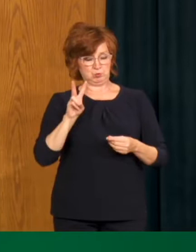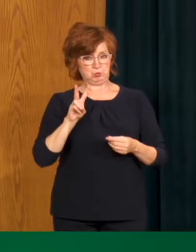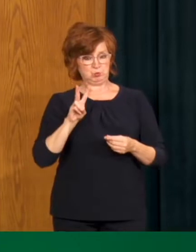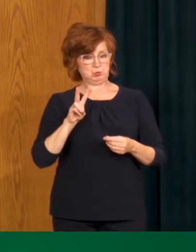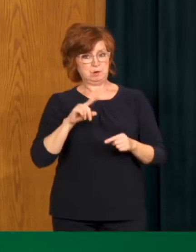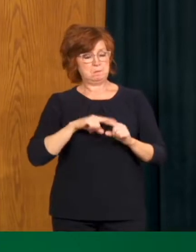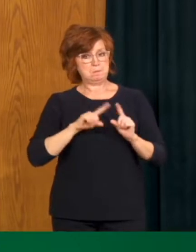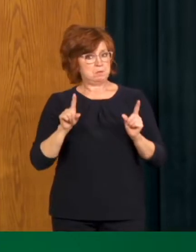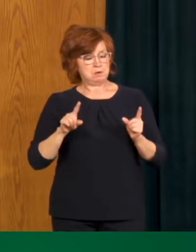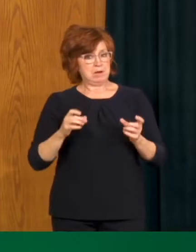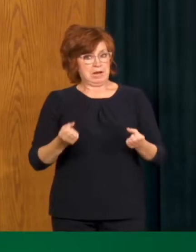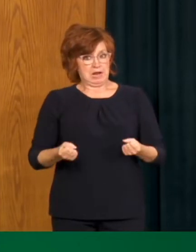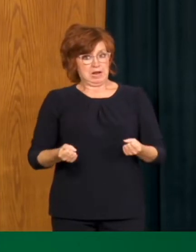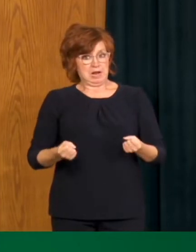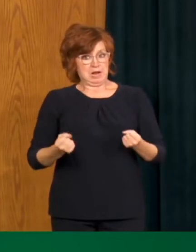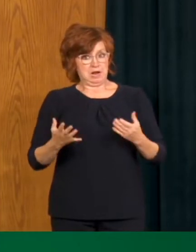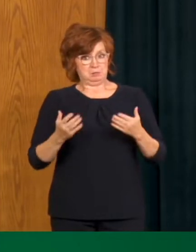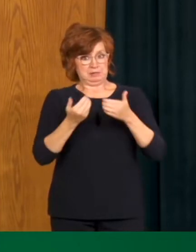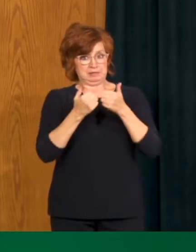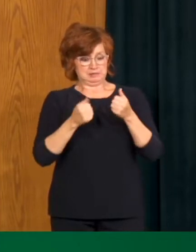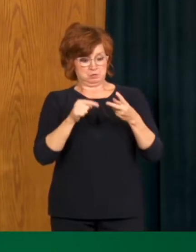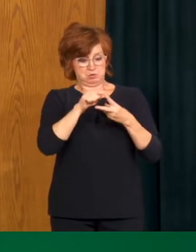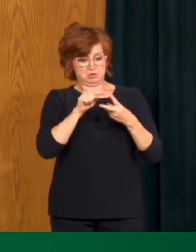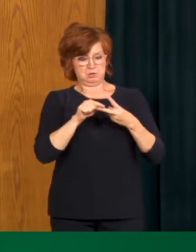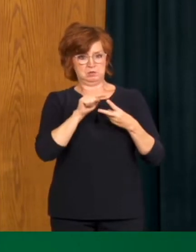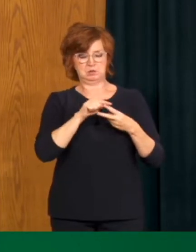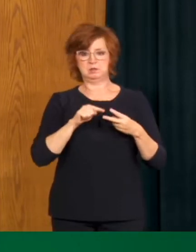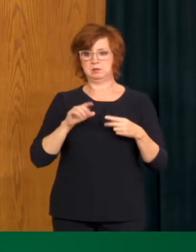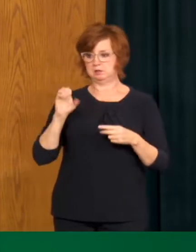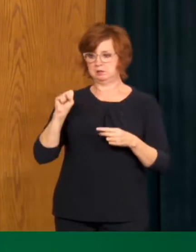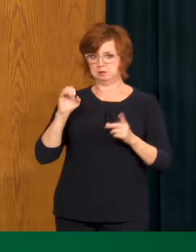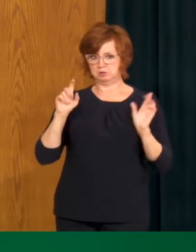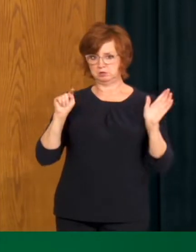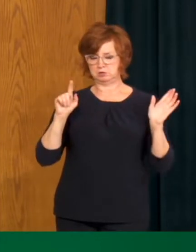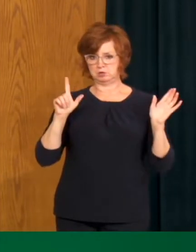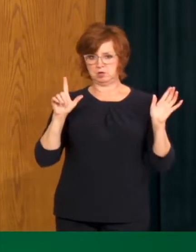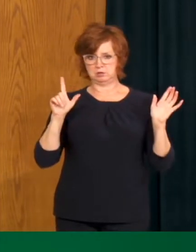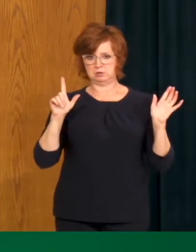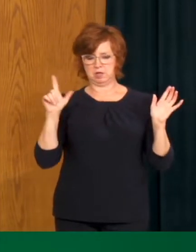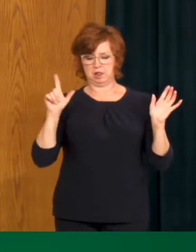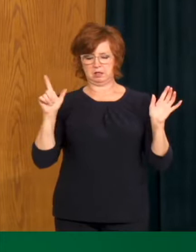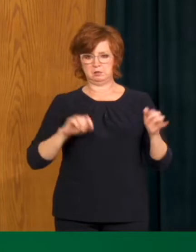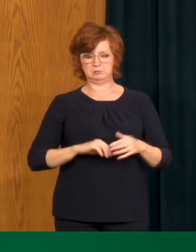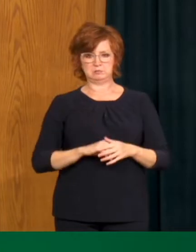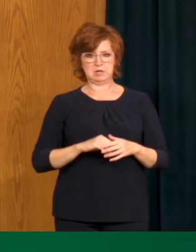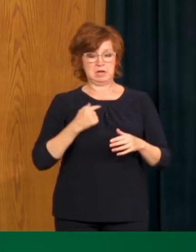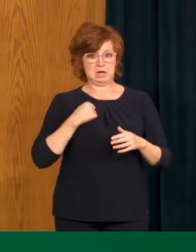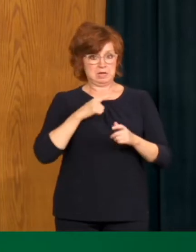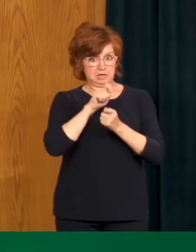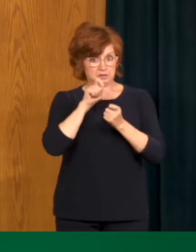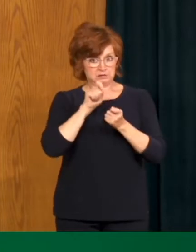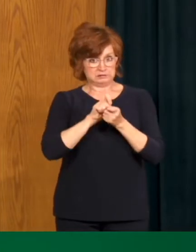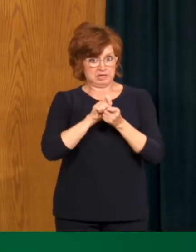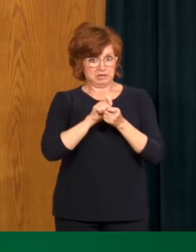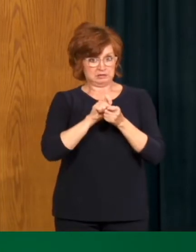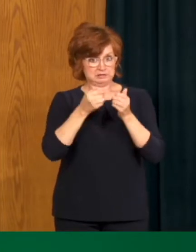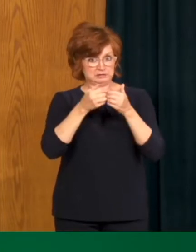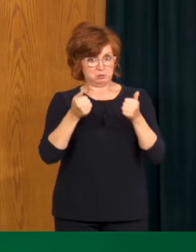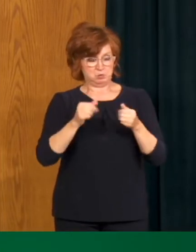So I don't have the exact delineation of numbers, but we can certainly follow up. But I can tell you that there is at least,